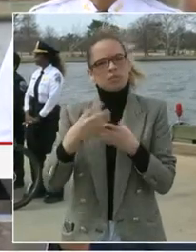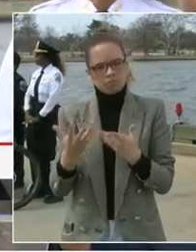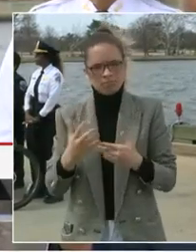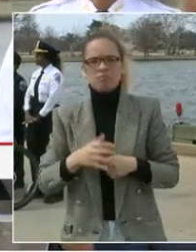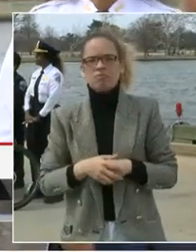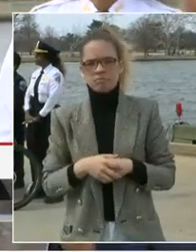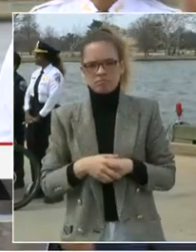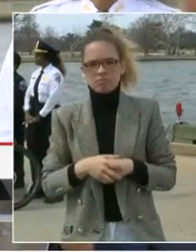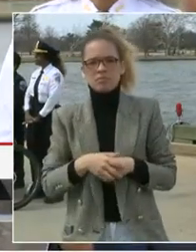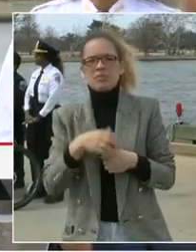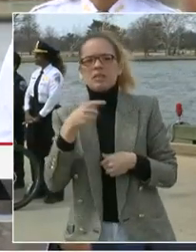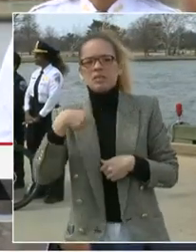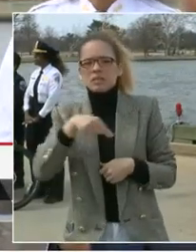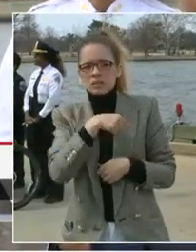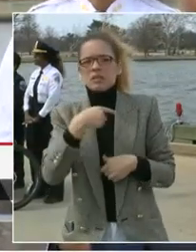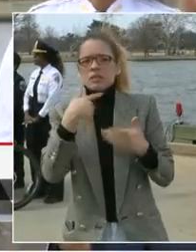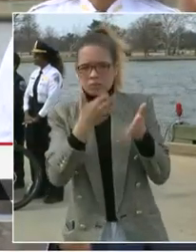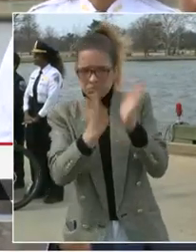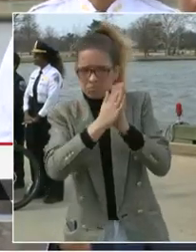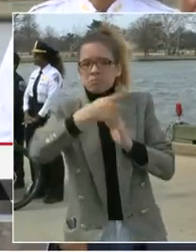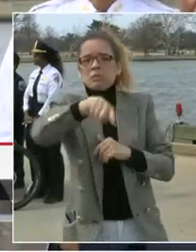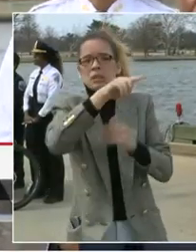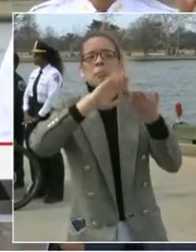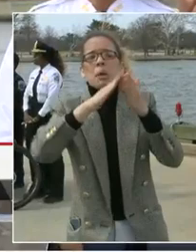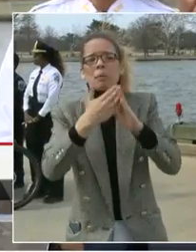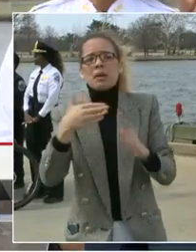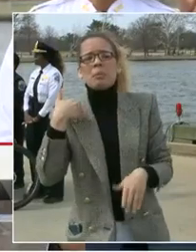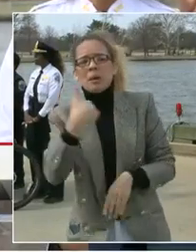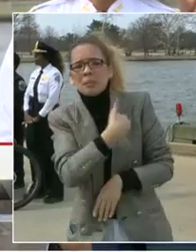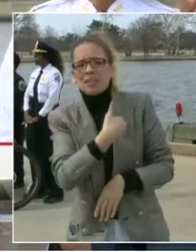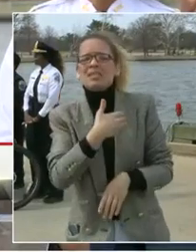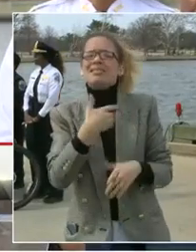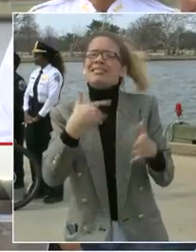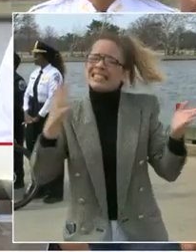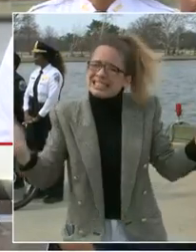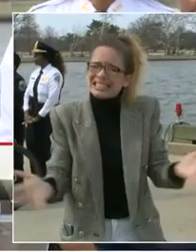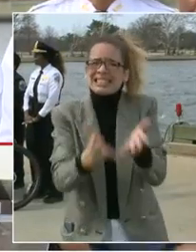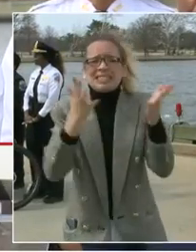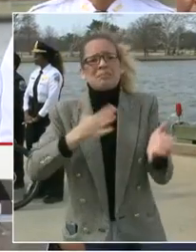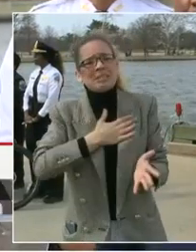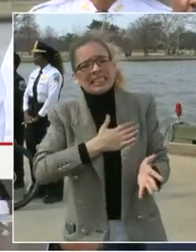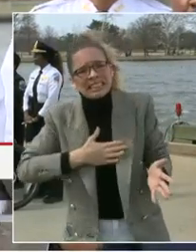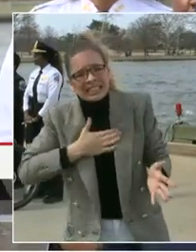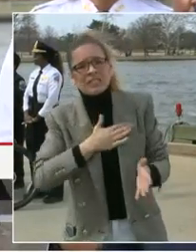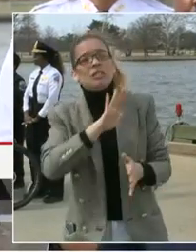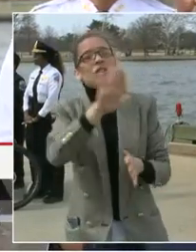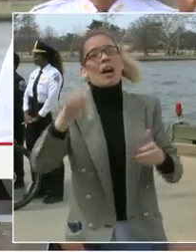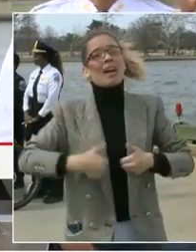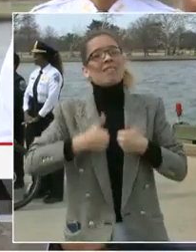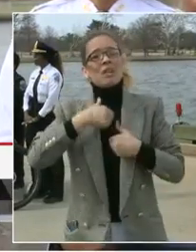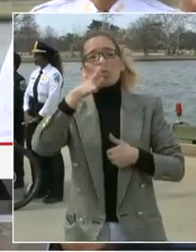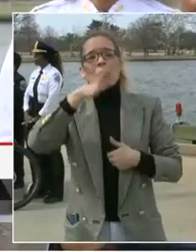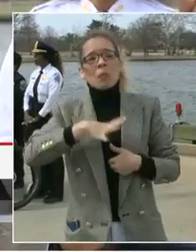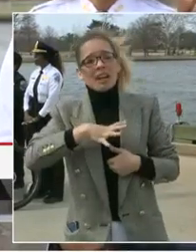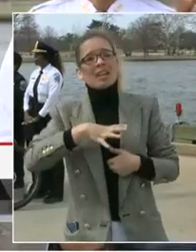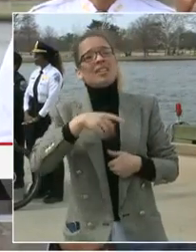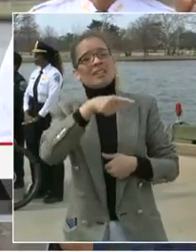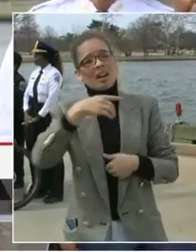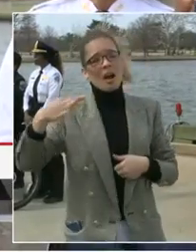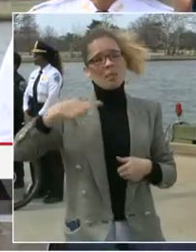community members who are watching to encourage the women in your life that are eligible to apply